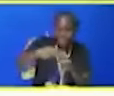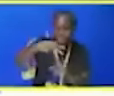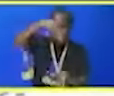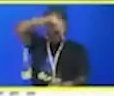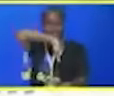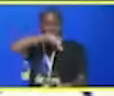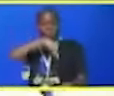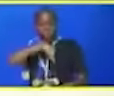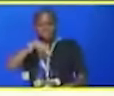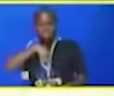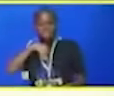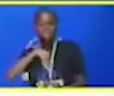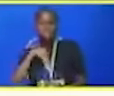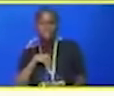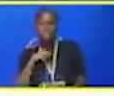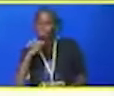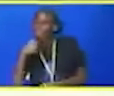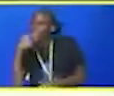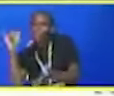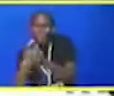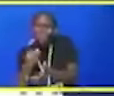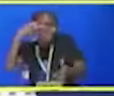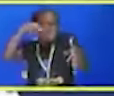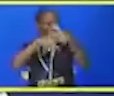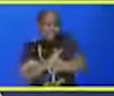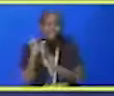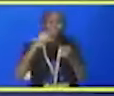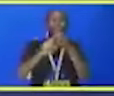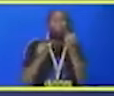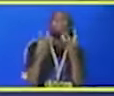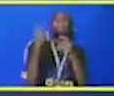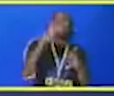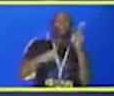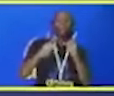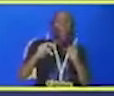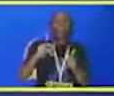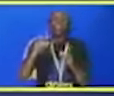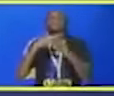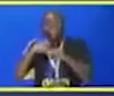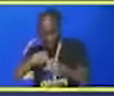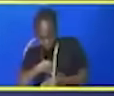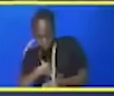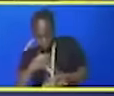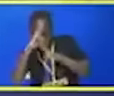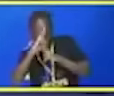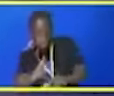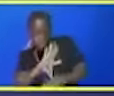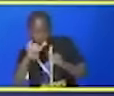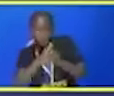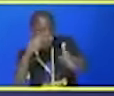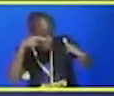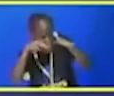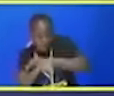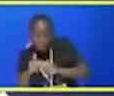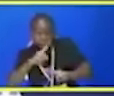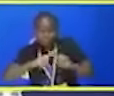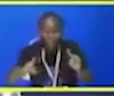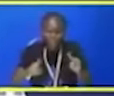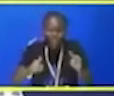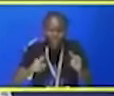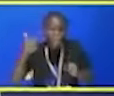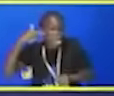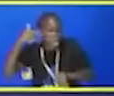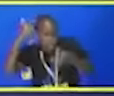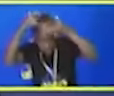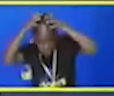crowns. Don't tell me how many people you prophesy to. I respect the prophetic, but take up that golden crown, throw it on the ground,